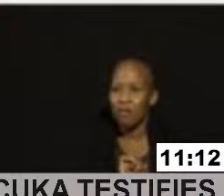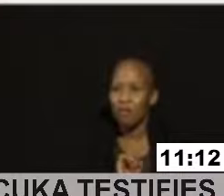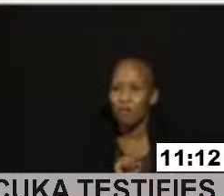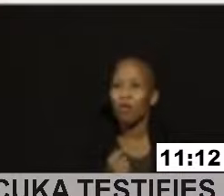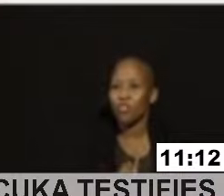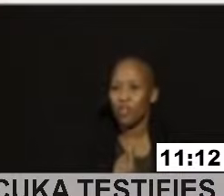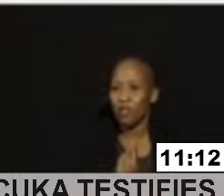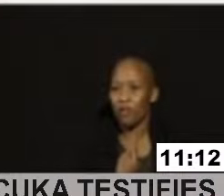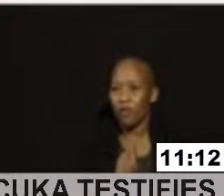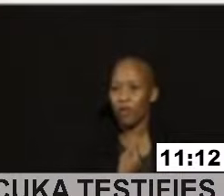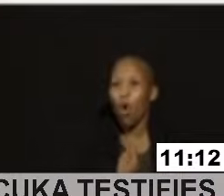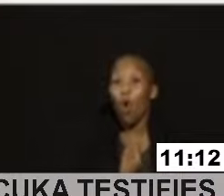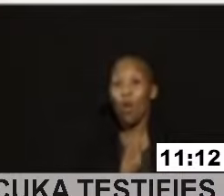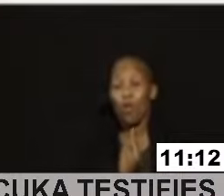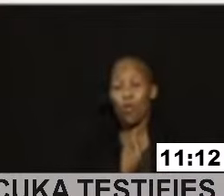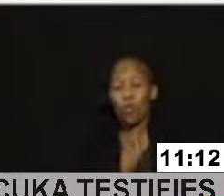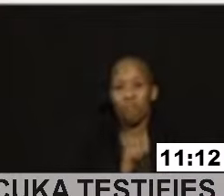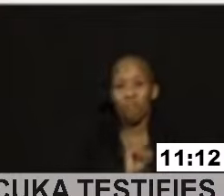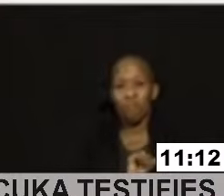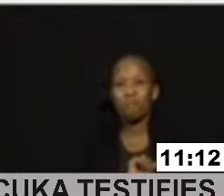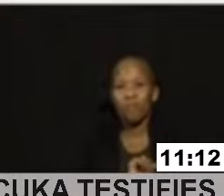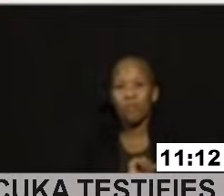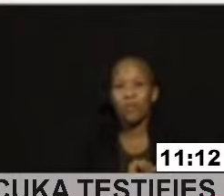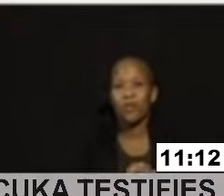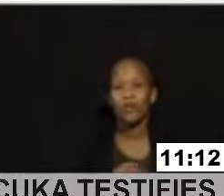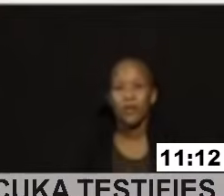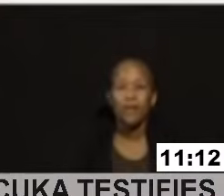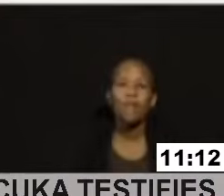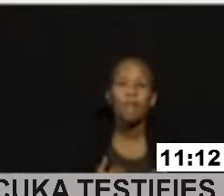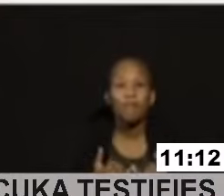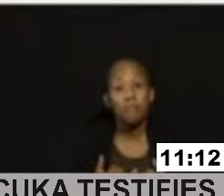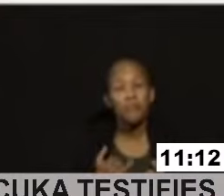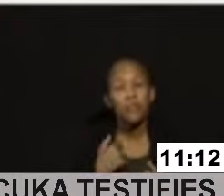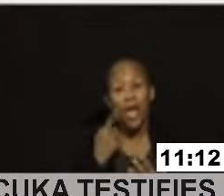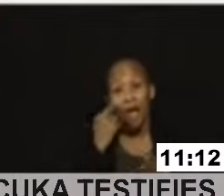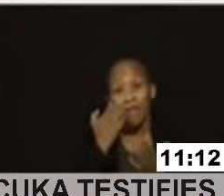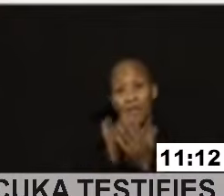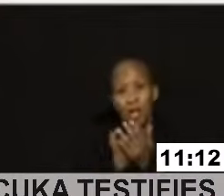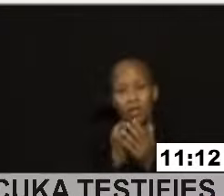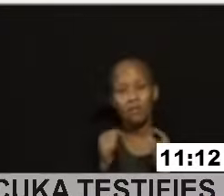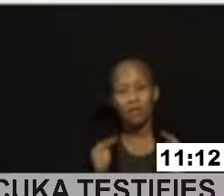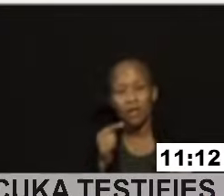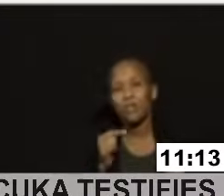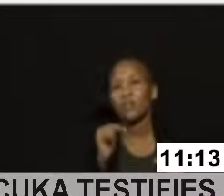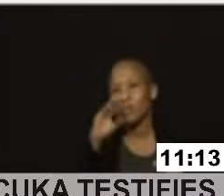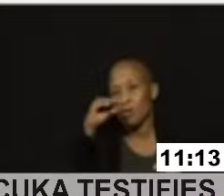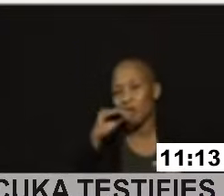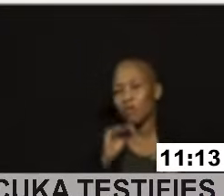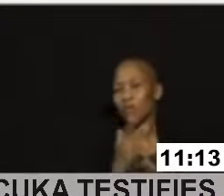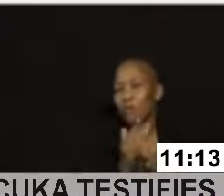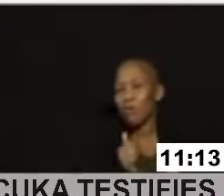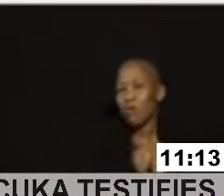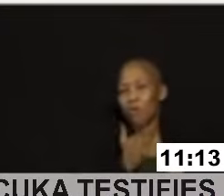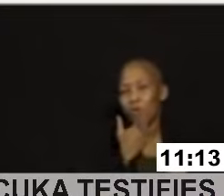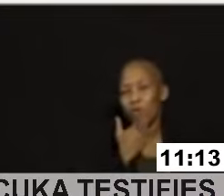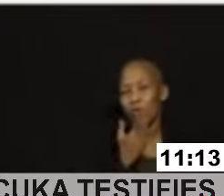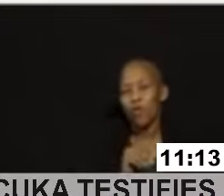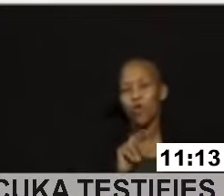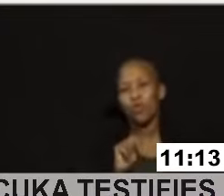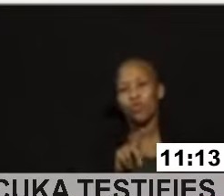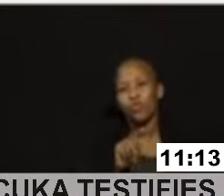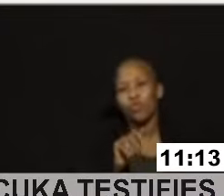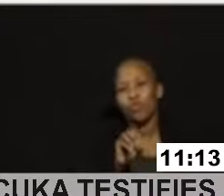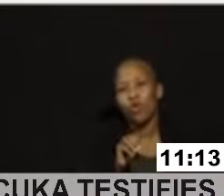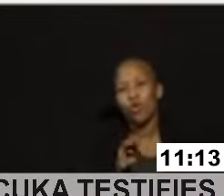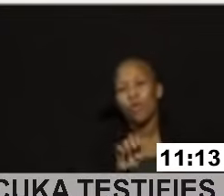And later I was then asked to give evidence against my colleagues, Patrick Ndaweko and